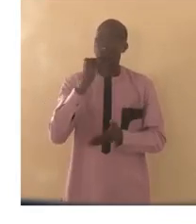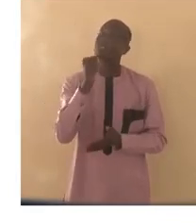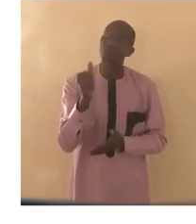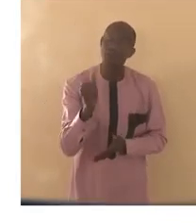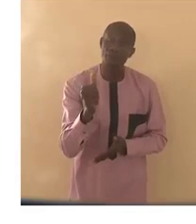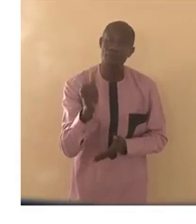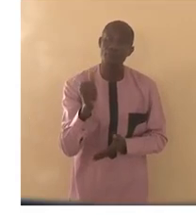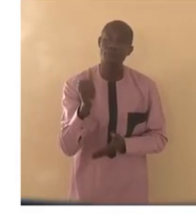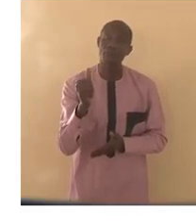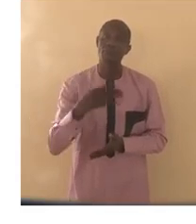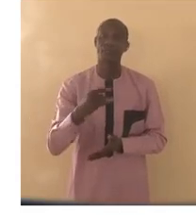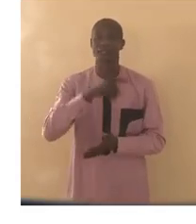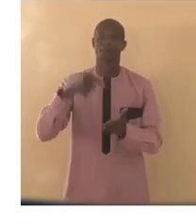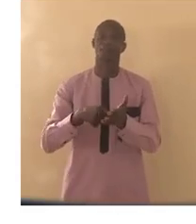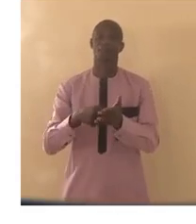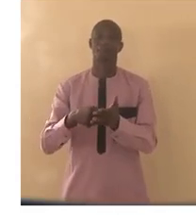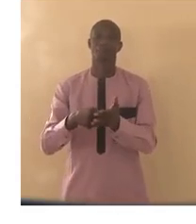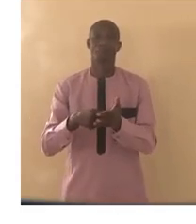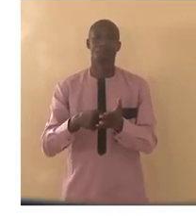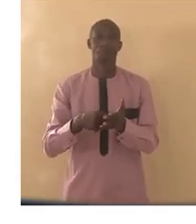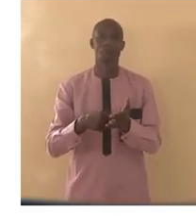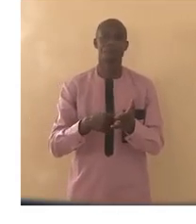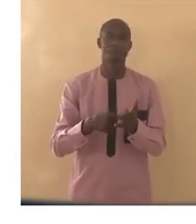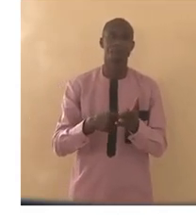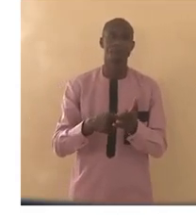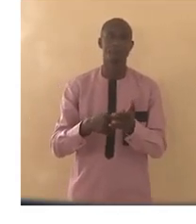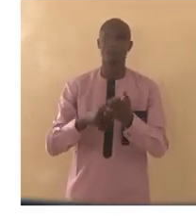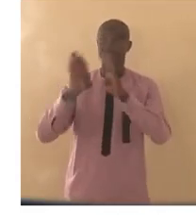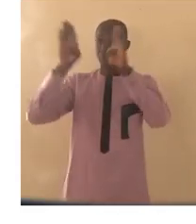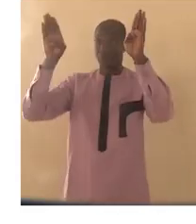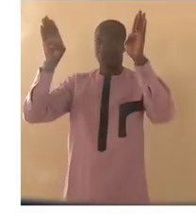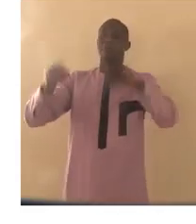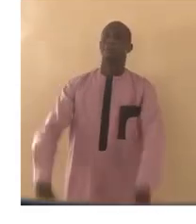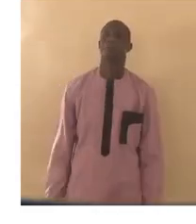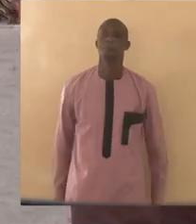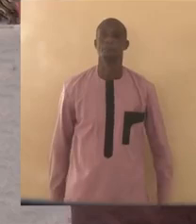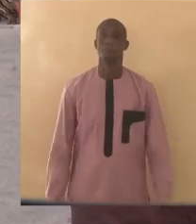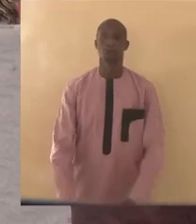It is not like this. It is like this.